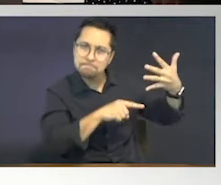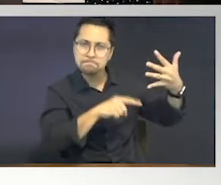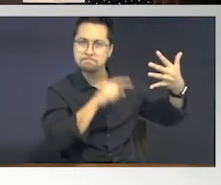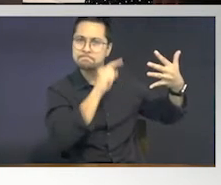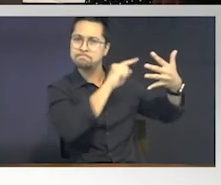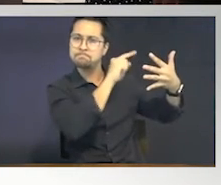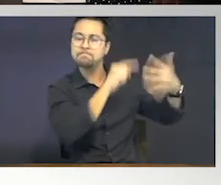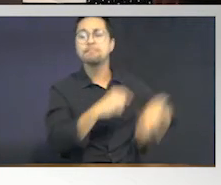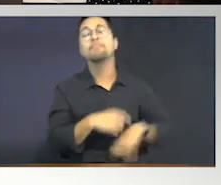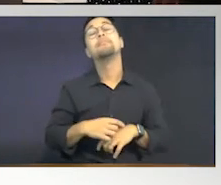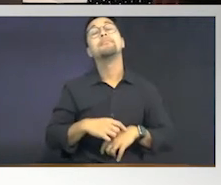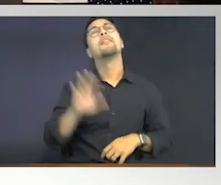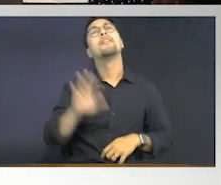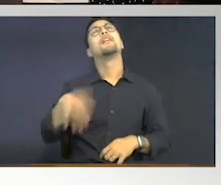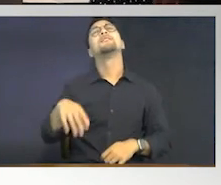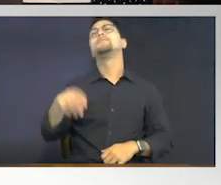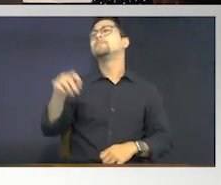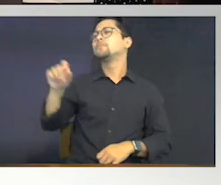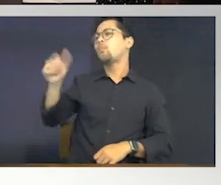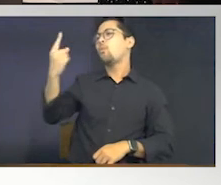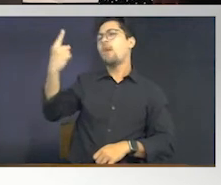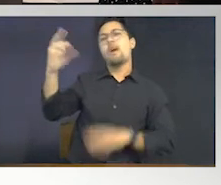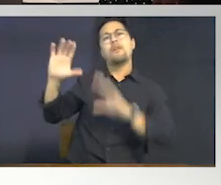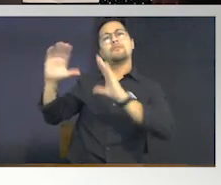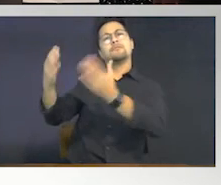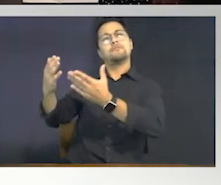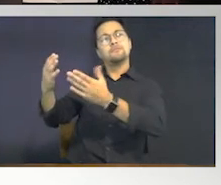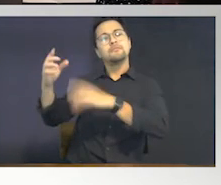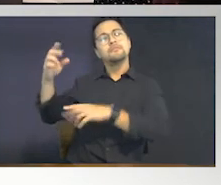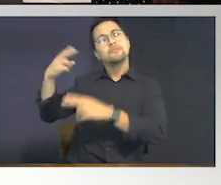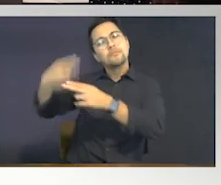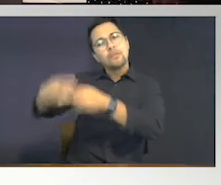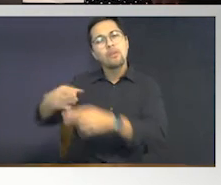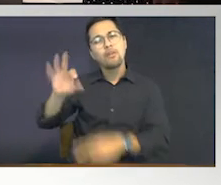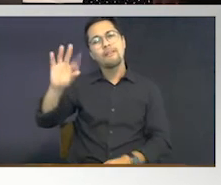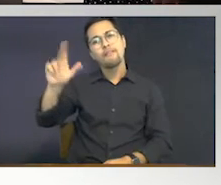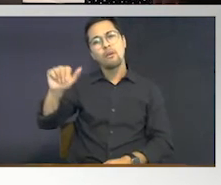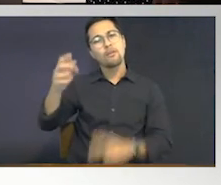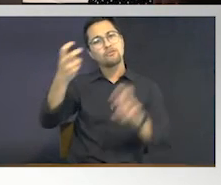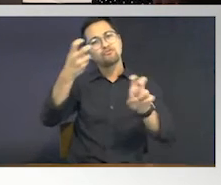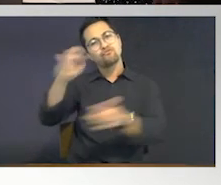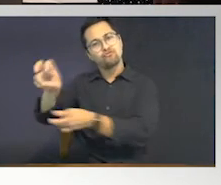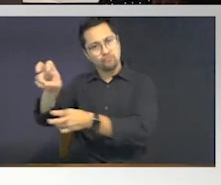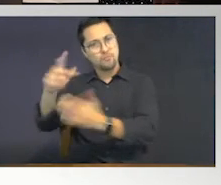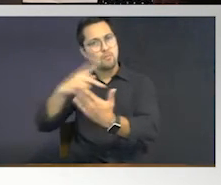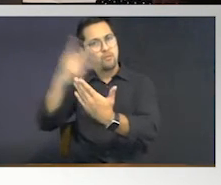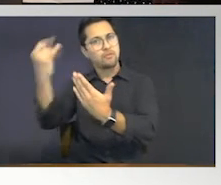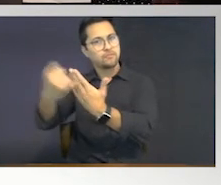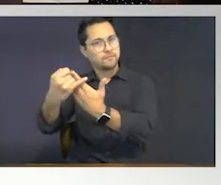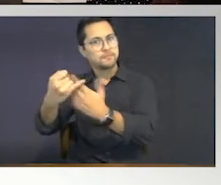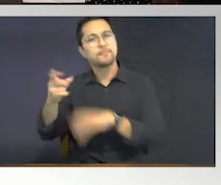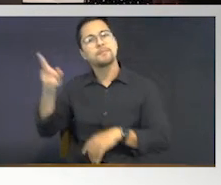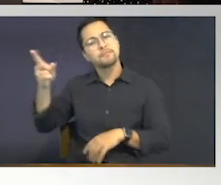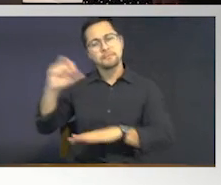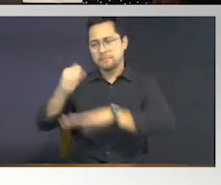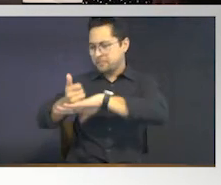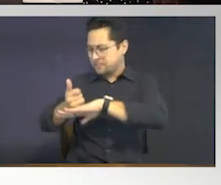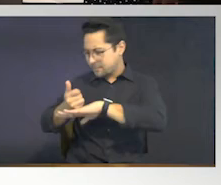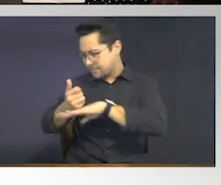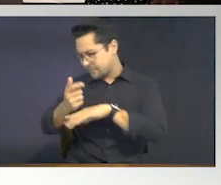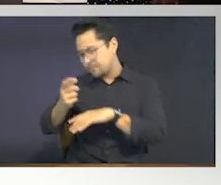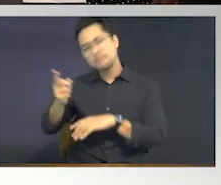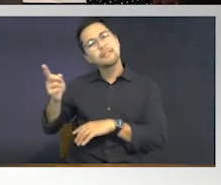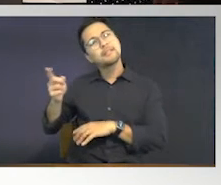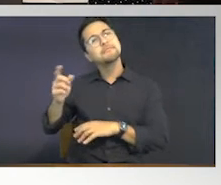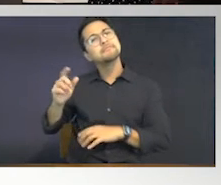There is a organization called the Florida Transition Project that put together these